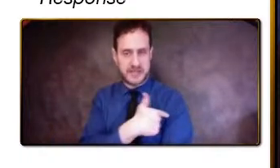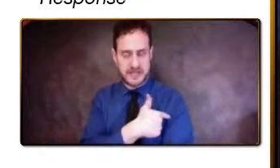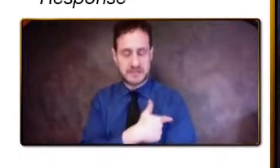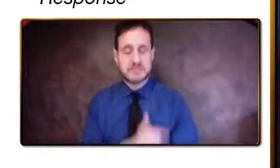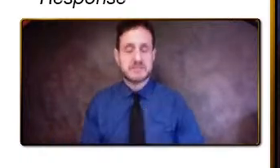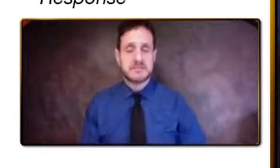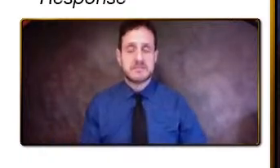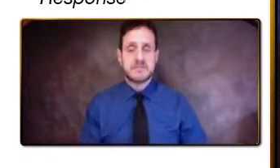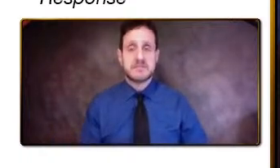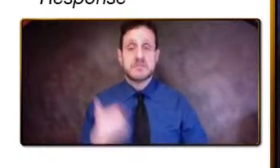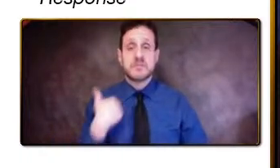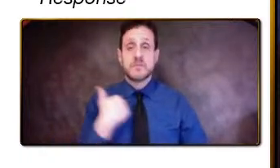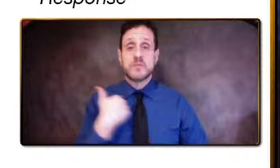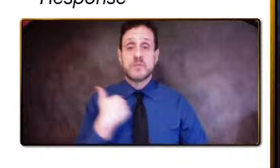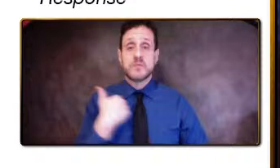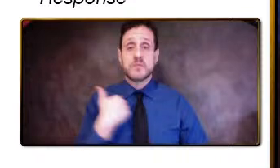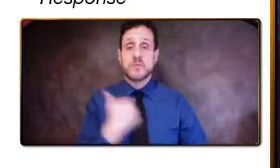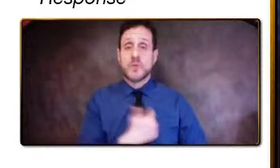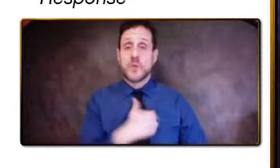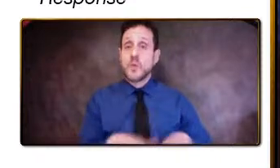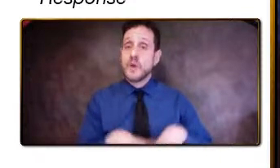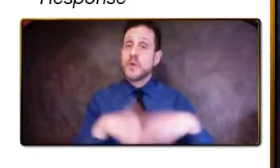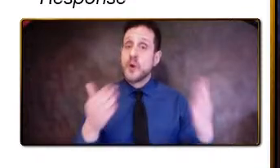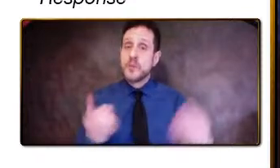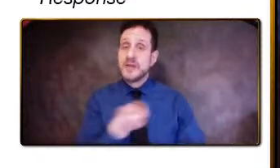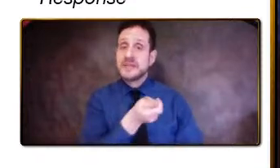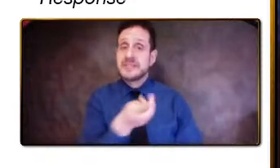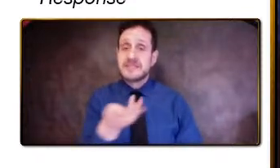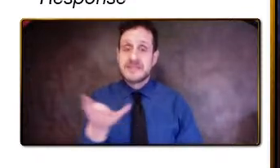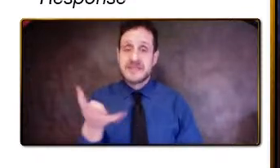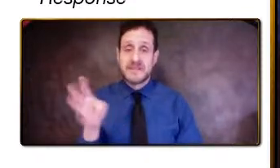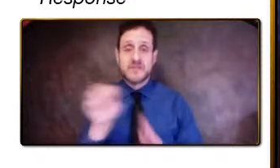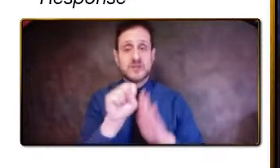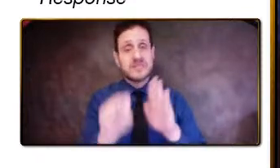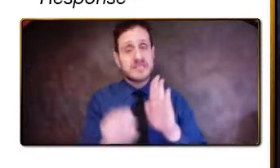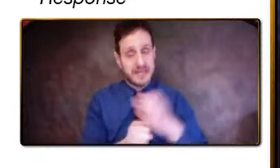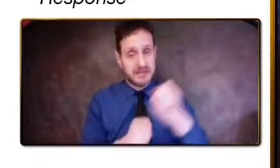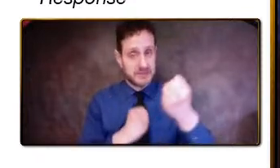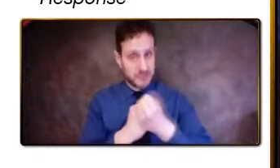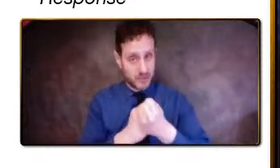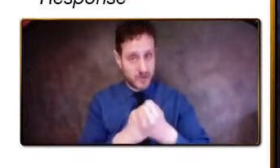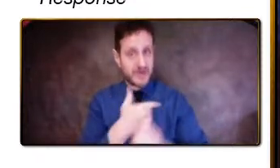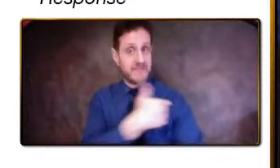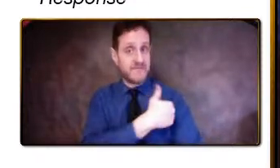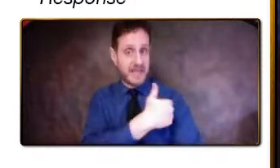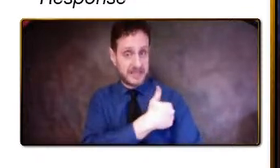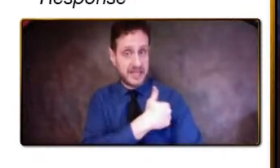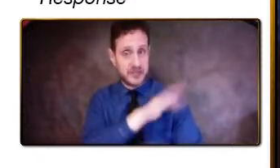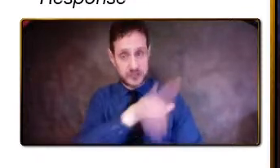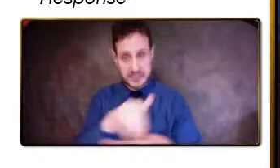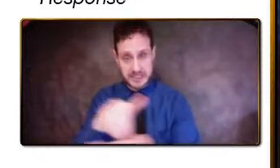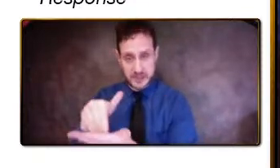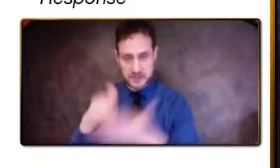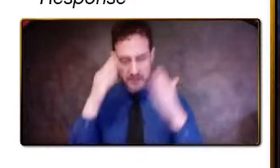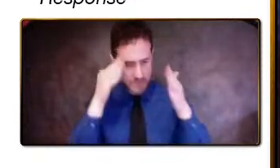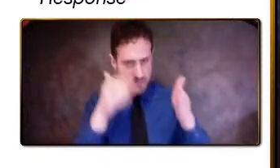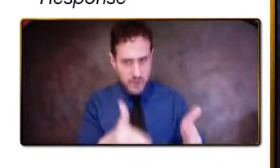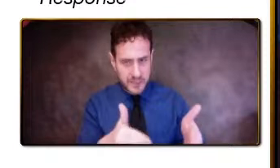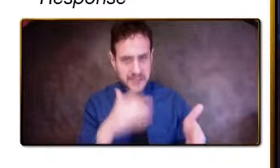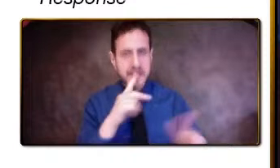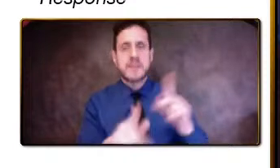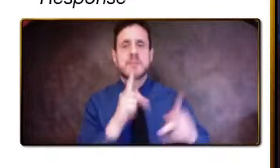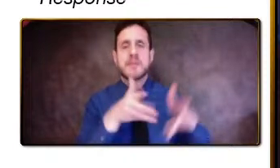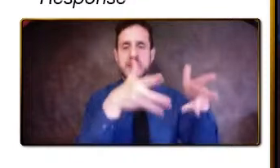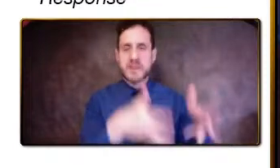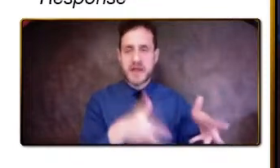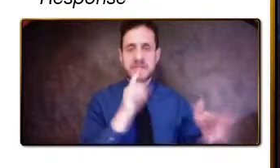opening several new state-supported mass vaccination efforts, initially focused on the remaining Phase 1A